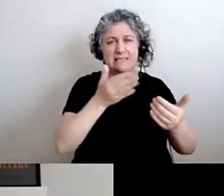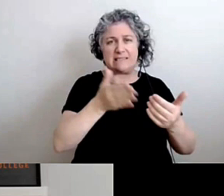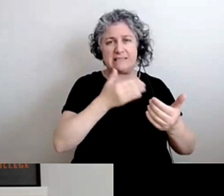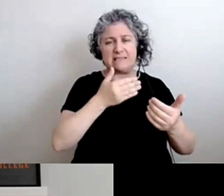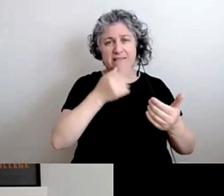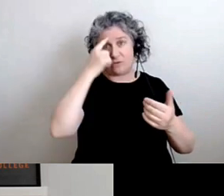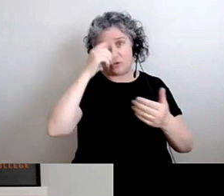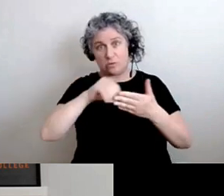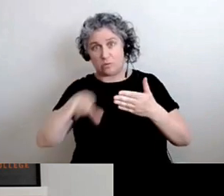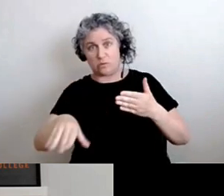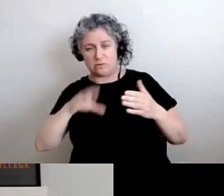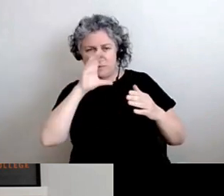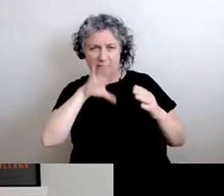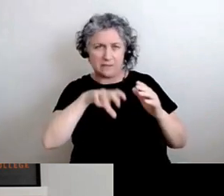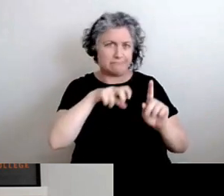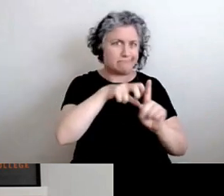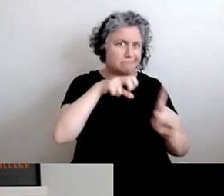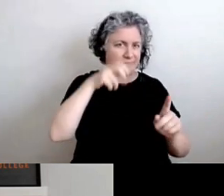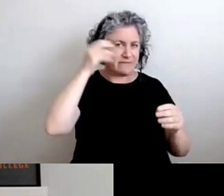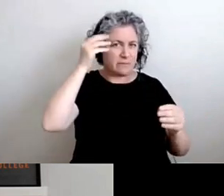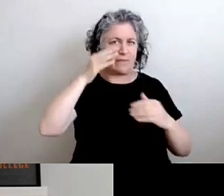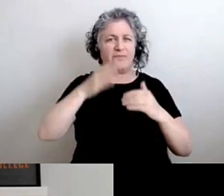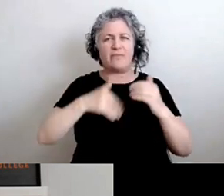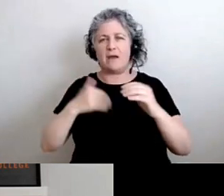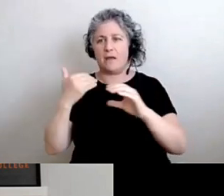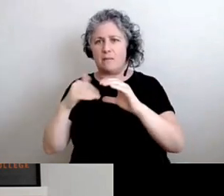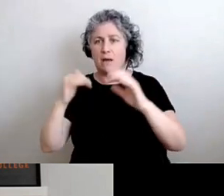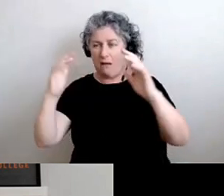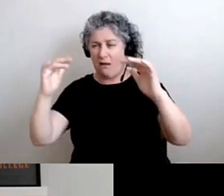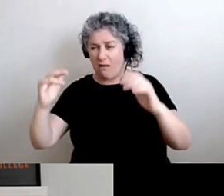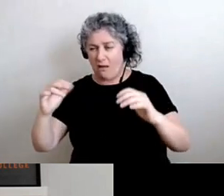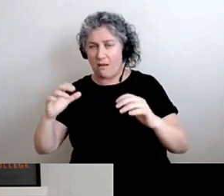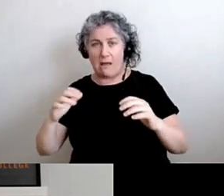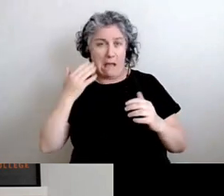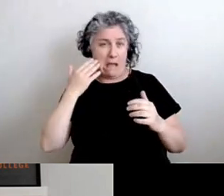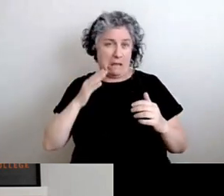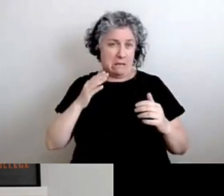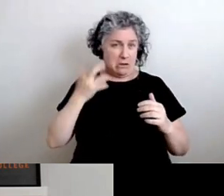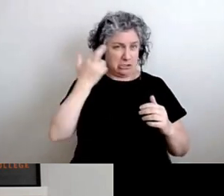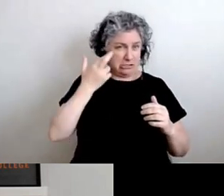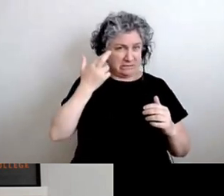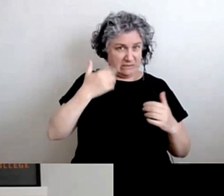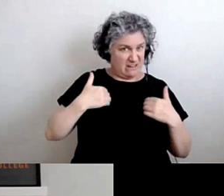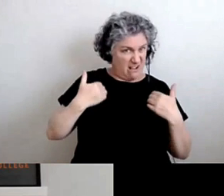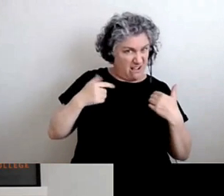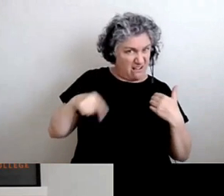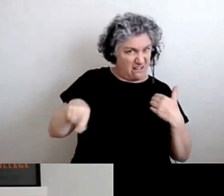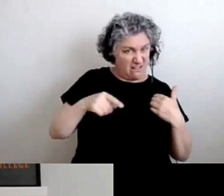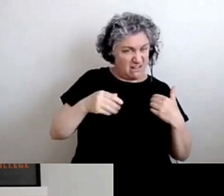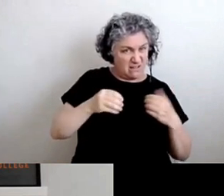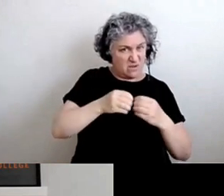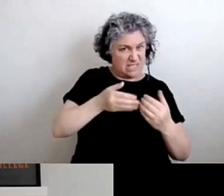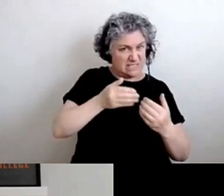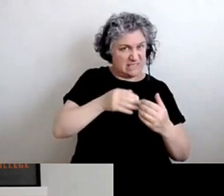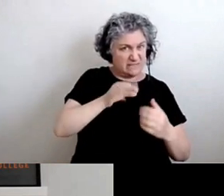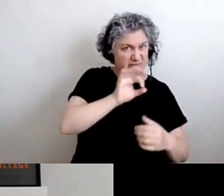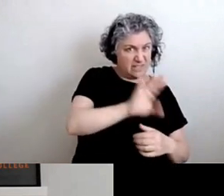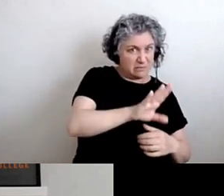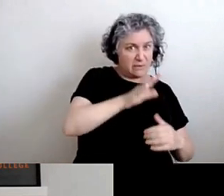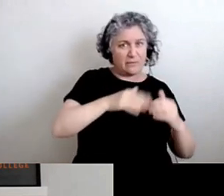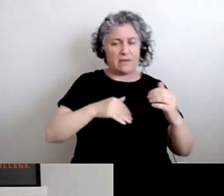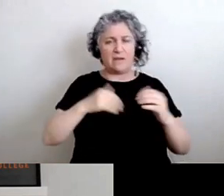students. I don't know if that's a young person thing. For those who know what like